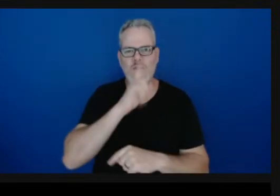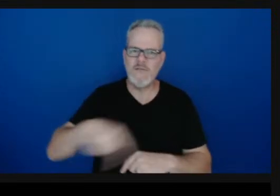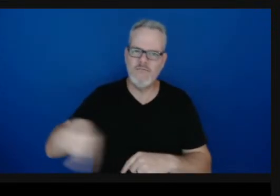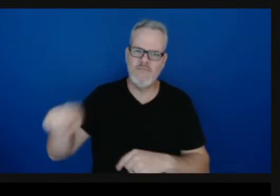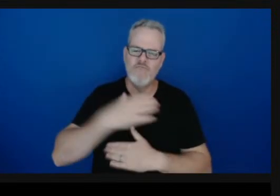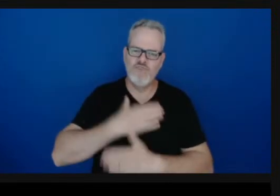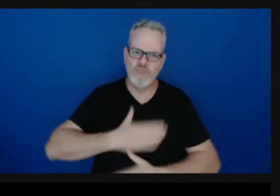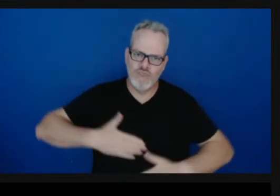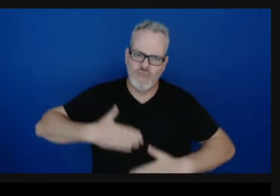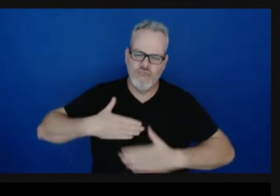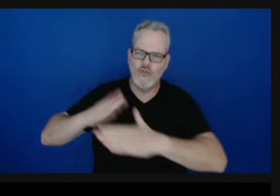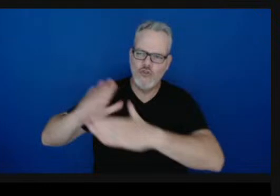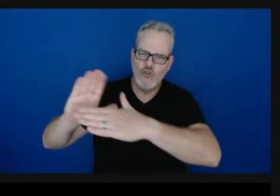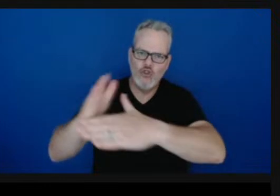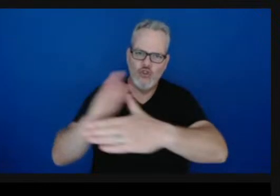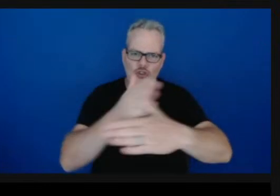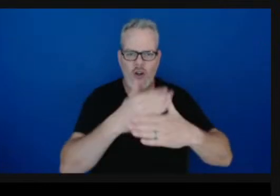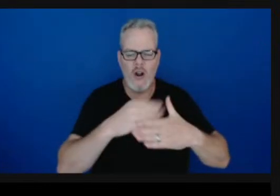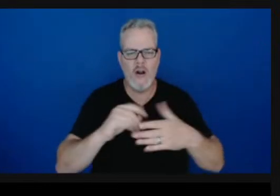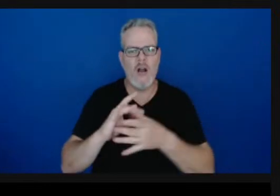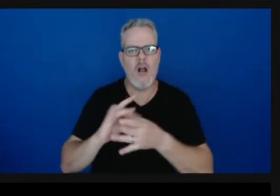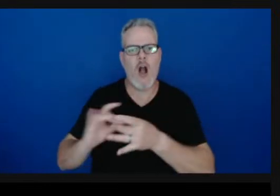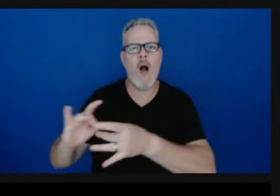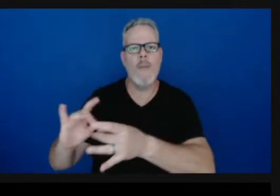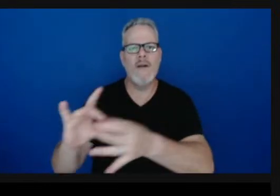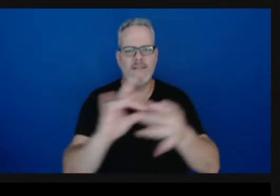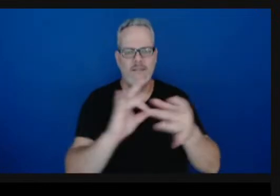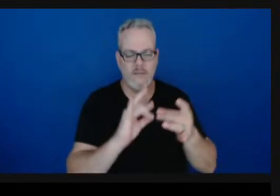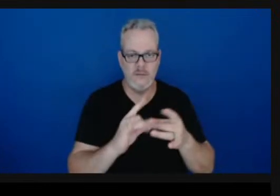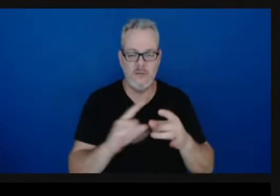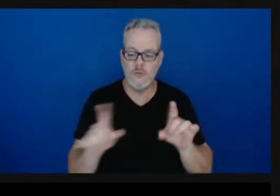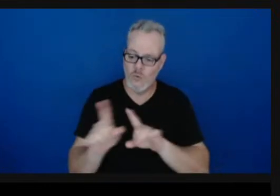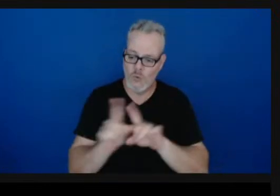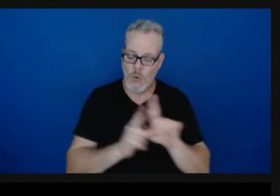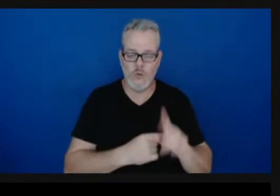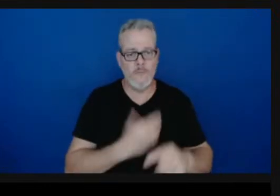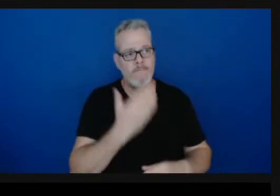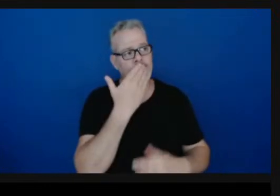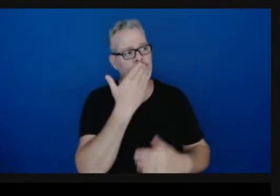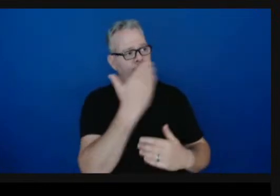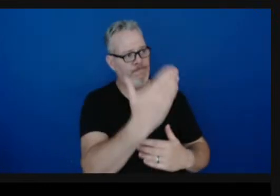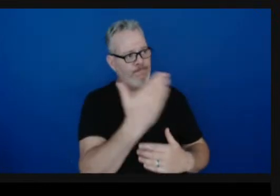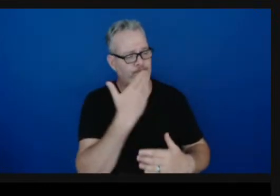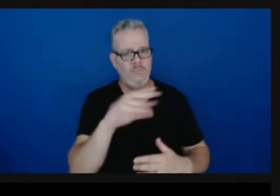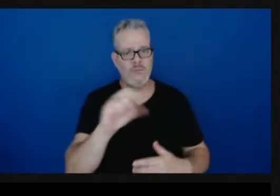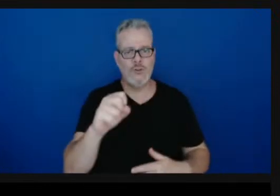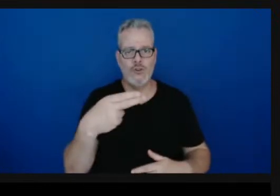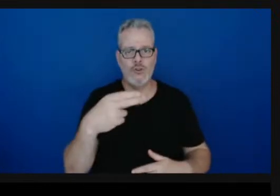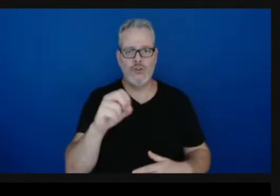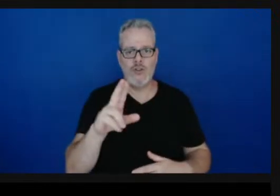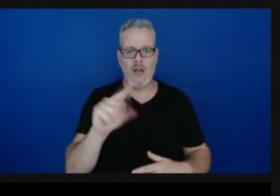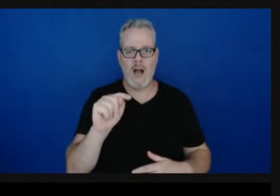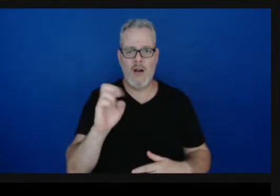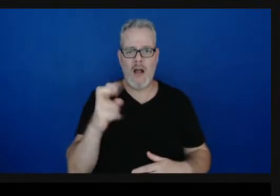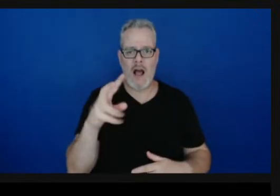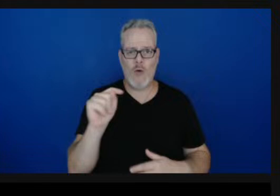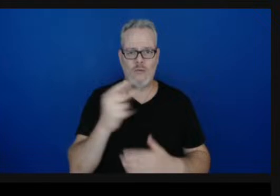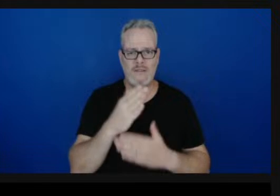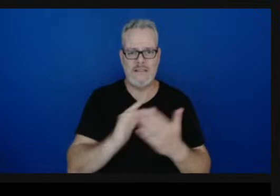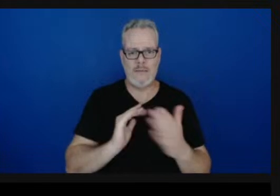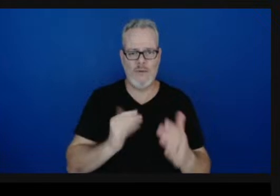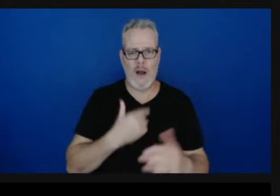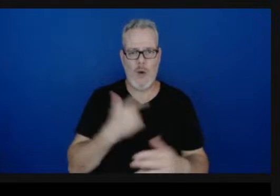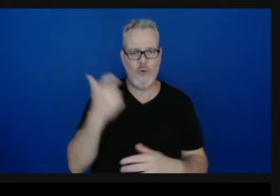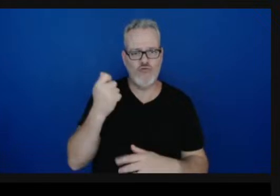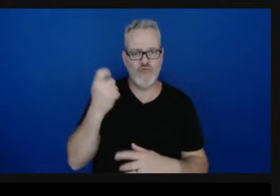all of that. But we also wanted to shout out some of our donators that we had. We had one come through on